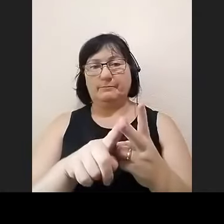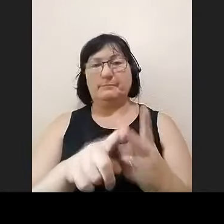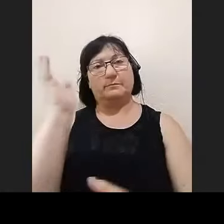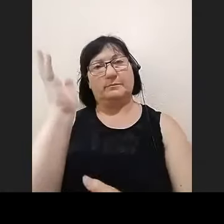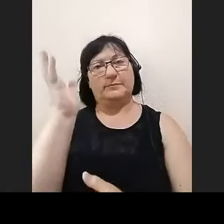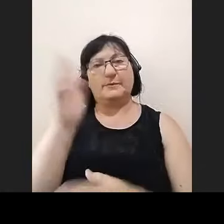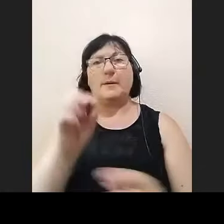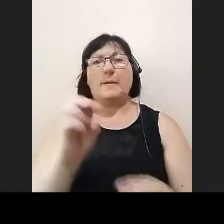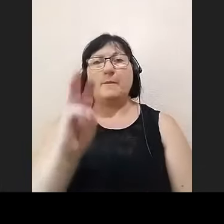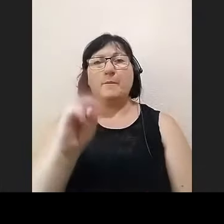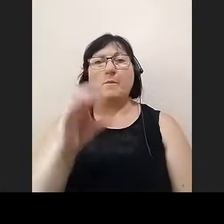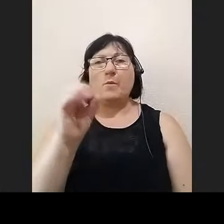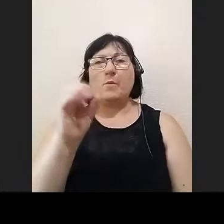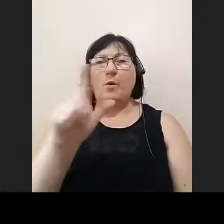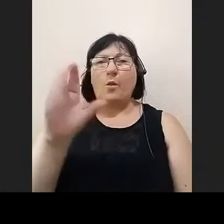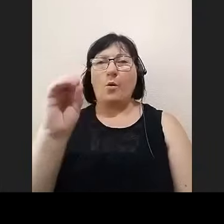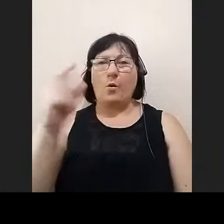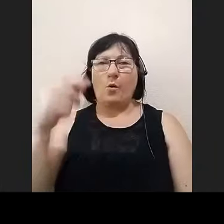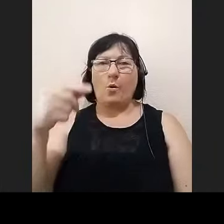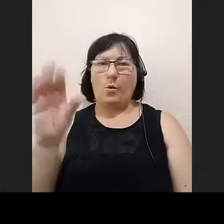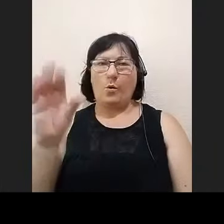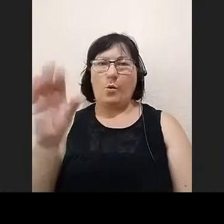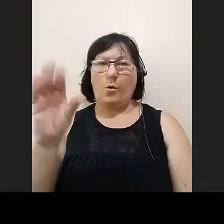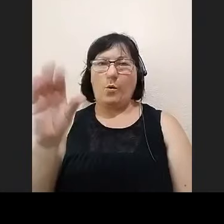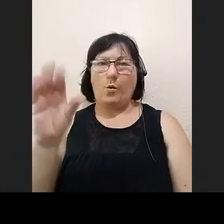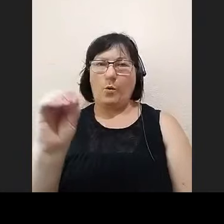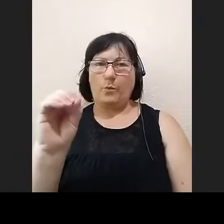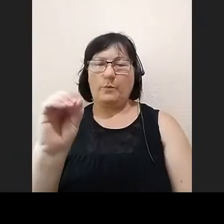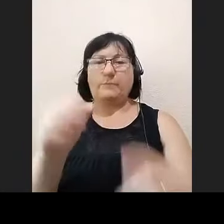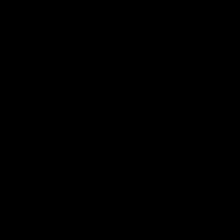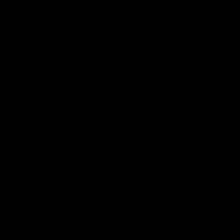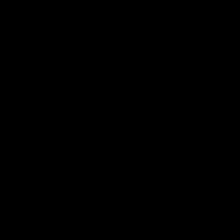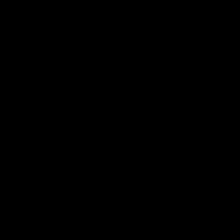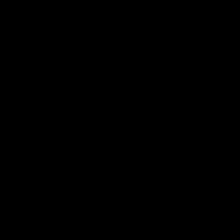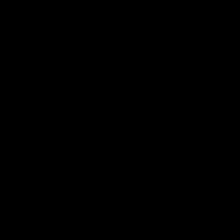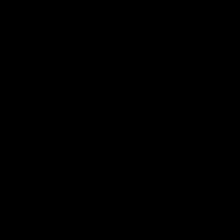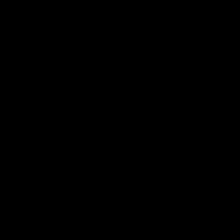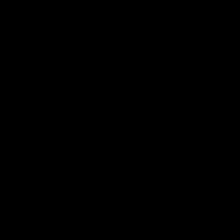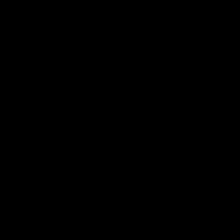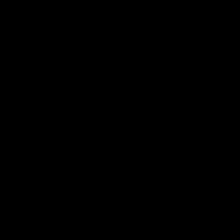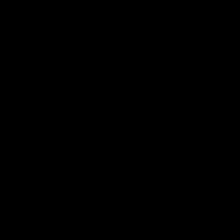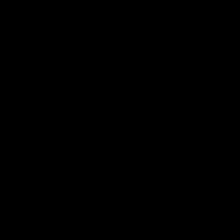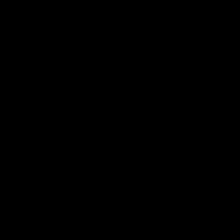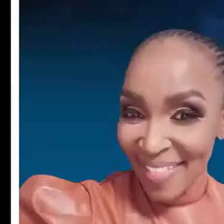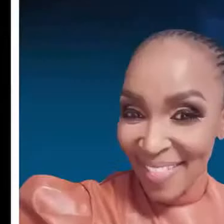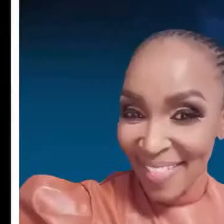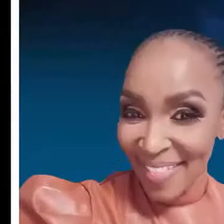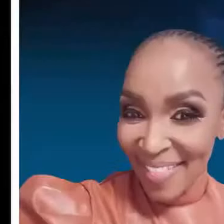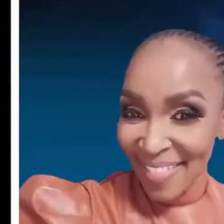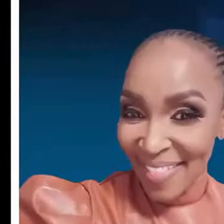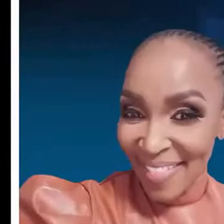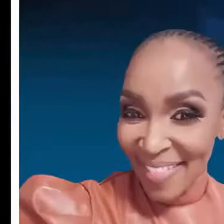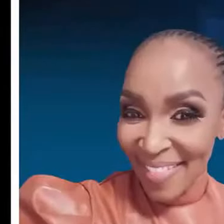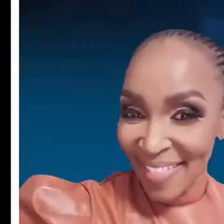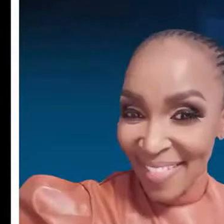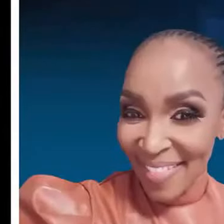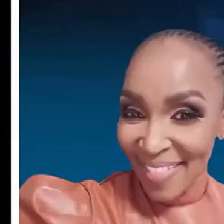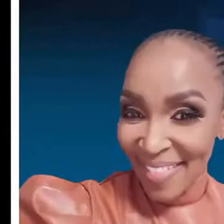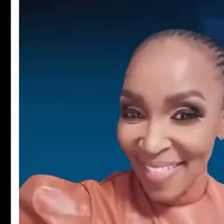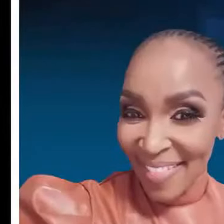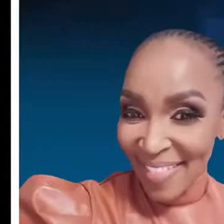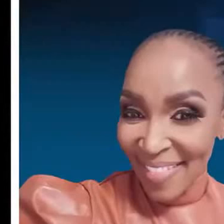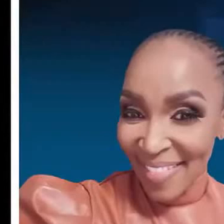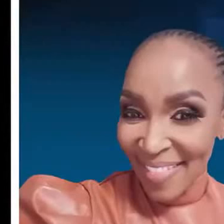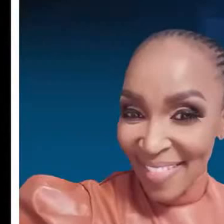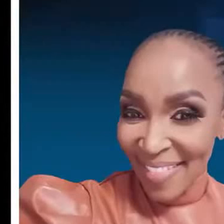Executive Manager in the AEO business area. Mrs. Bologho began her career as a